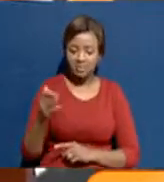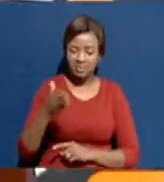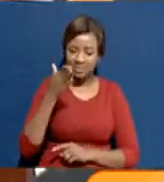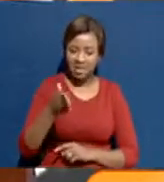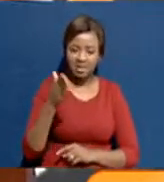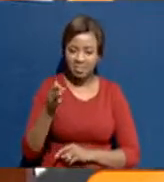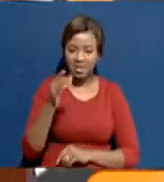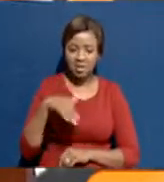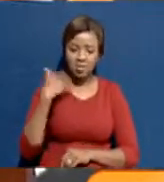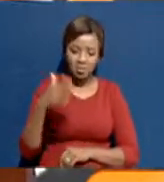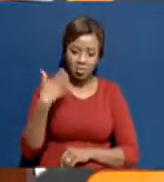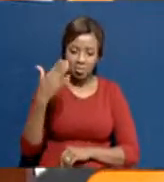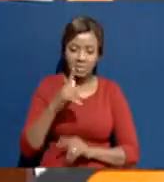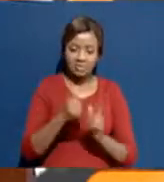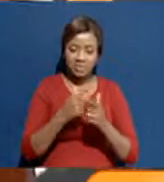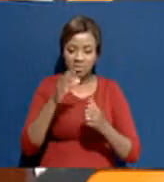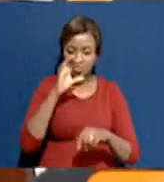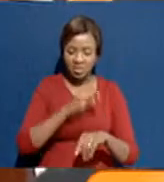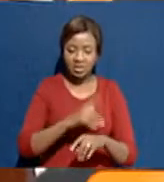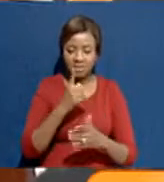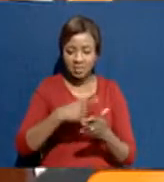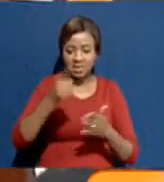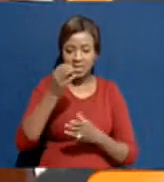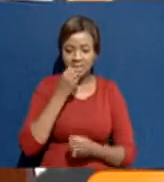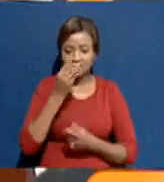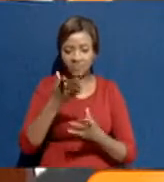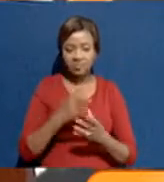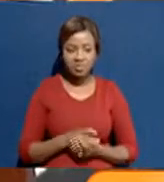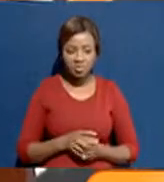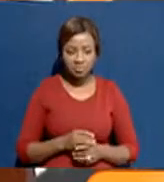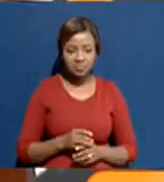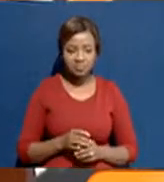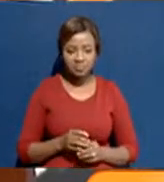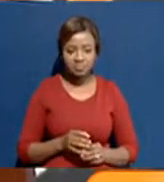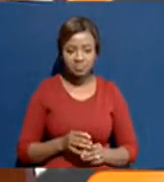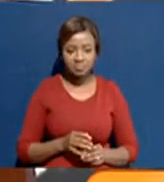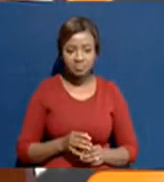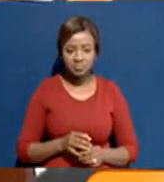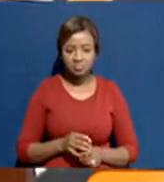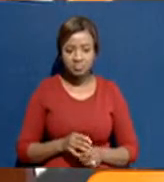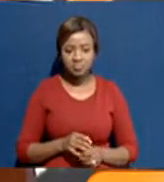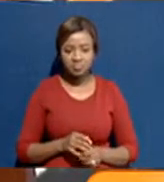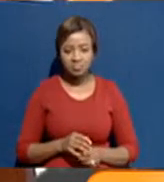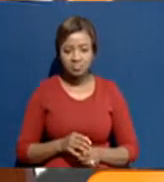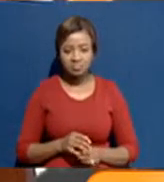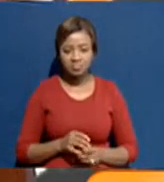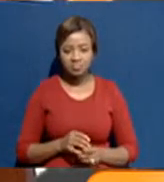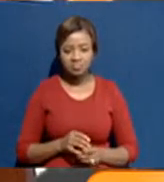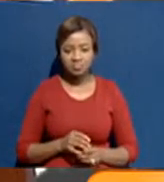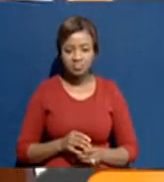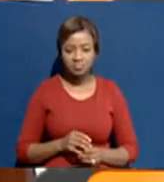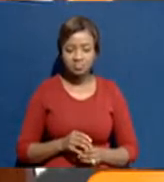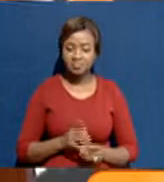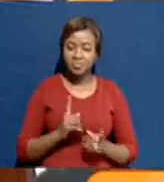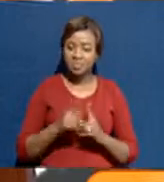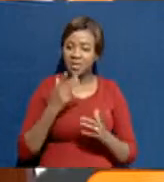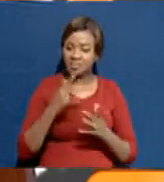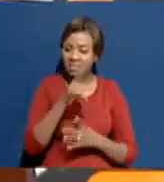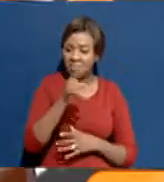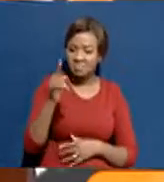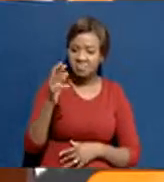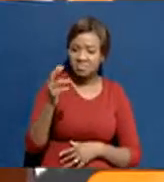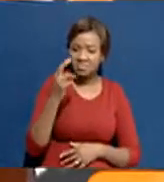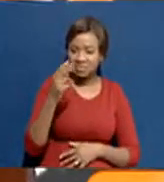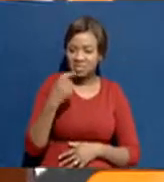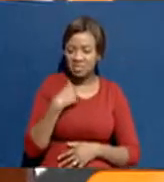get to tell your side of the story. So it was part of my strategy. But I may have appeared too close to them, to